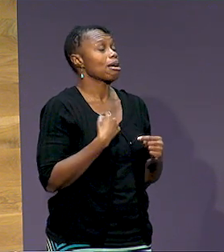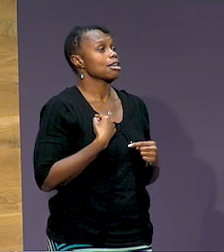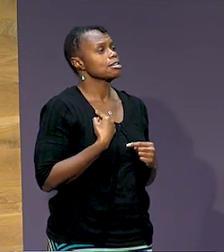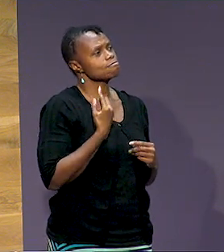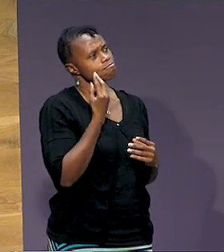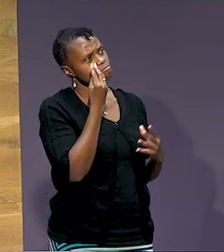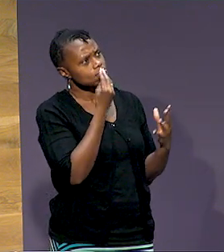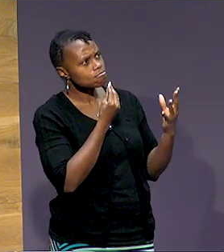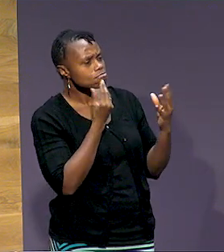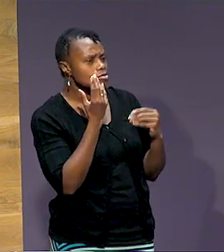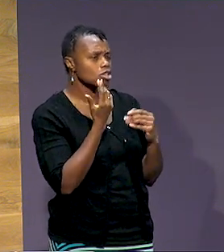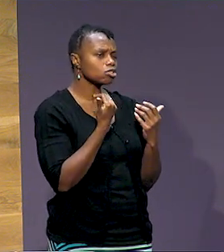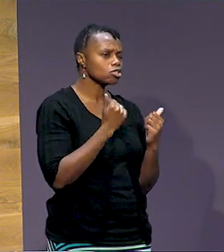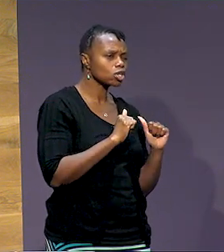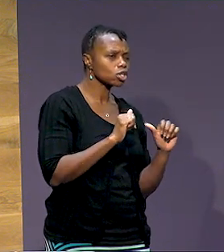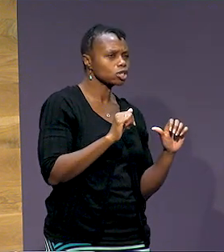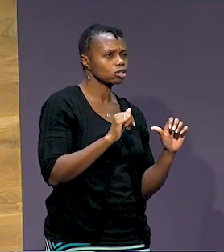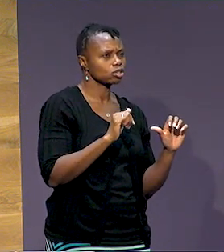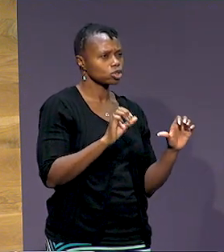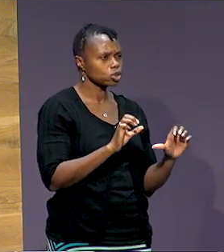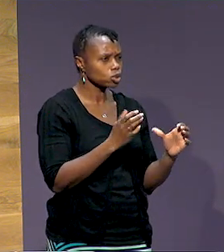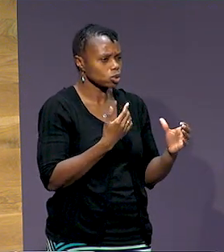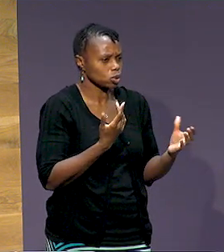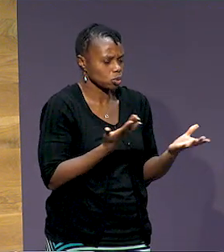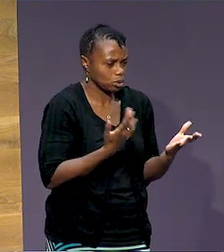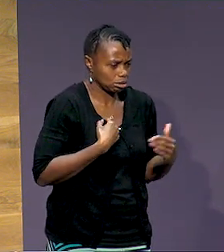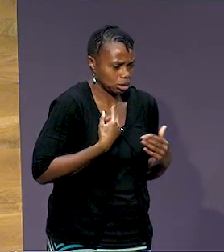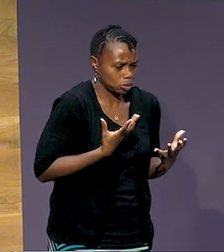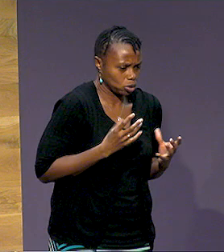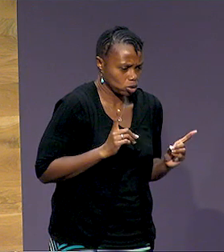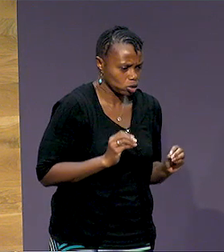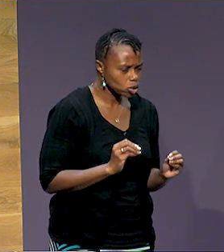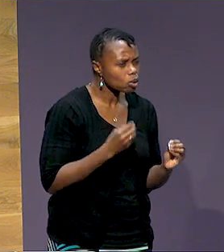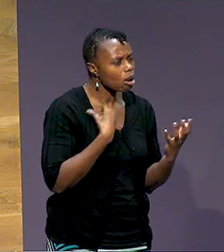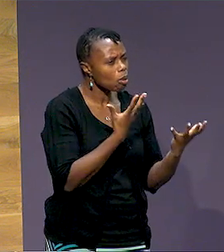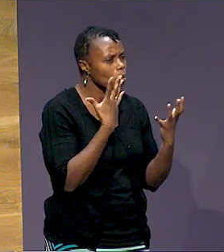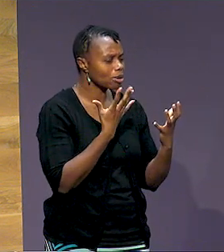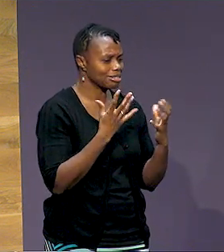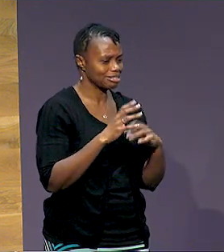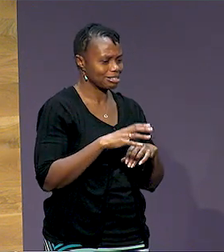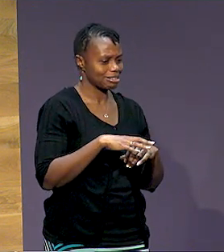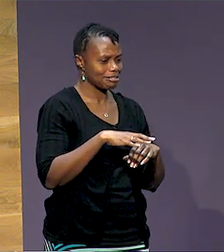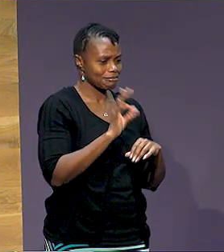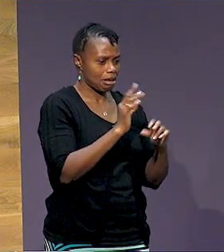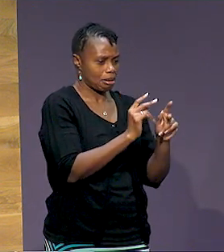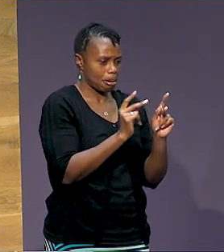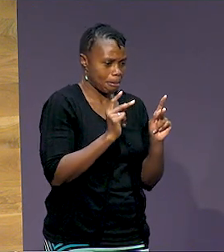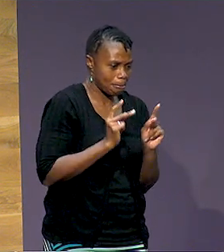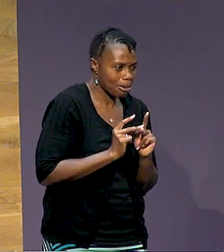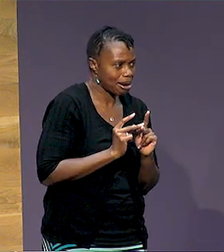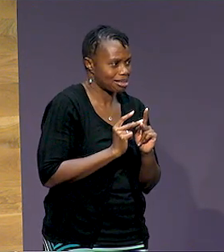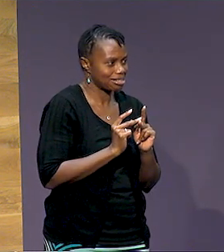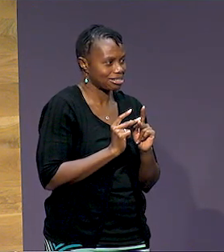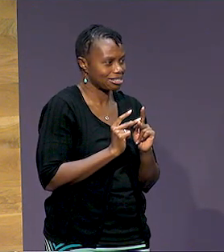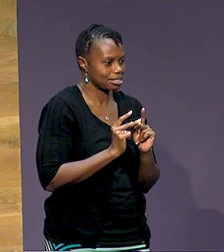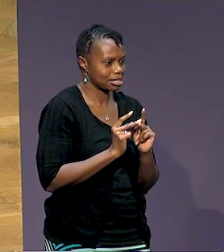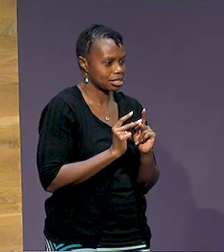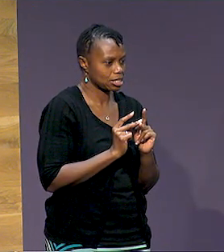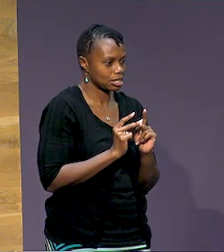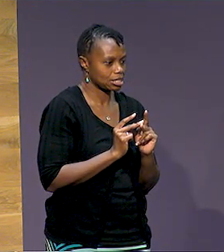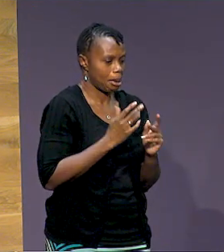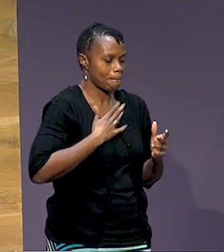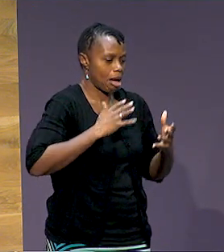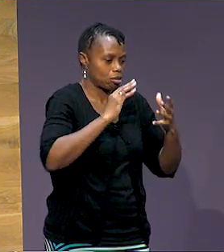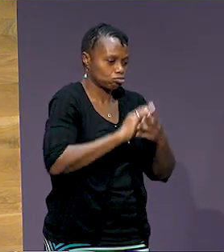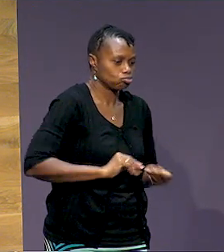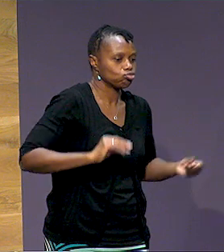world, I wanted a place to be able to use narrative to write instead of just